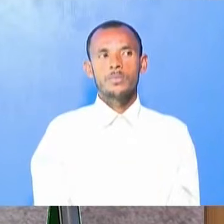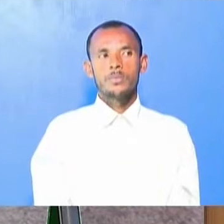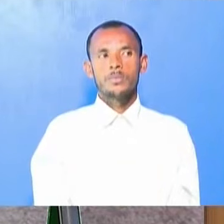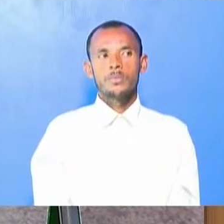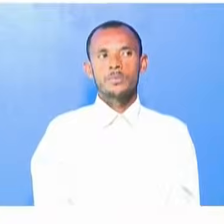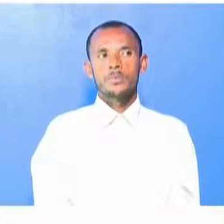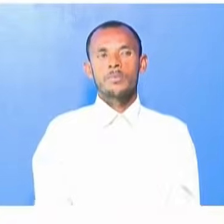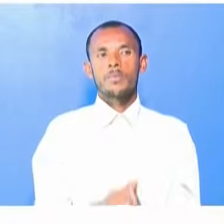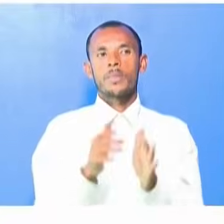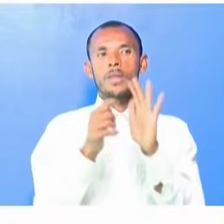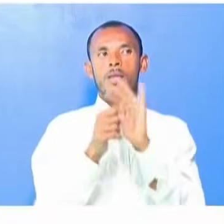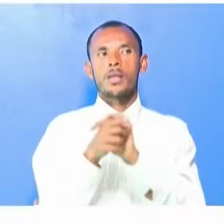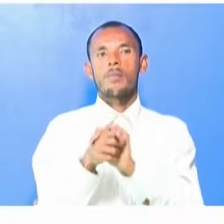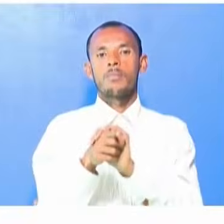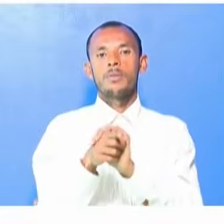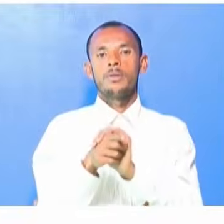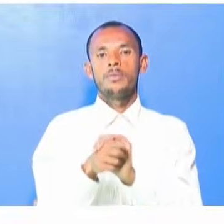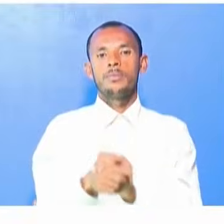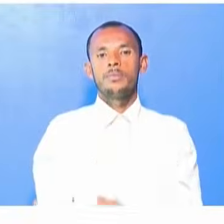Example.